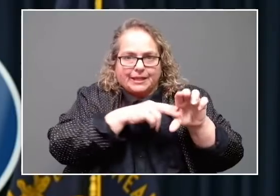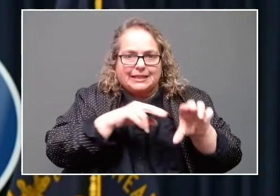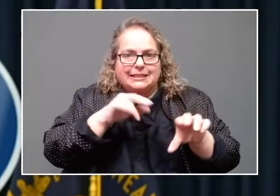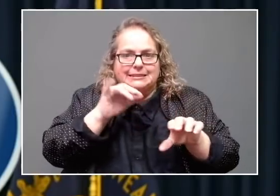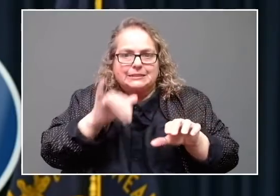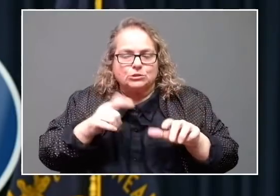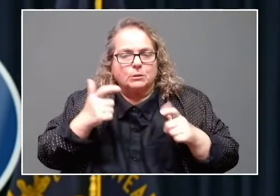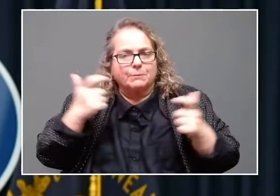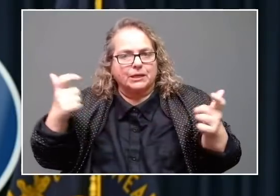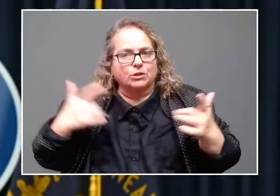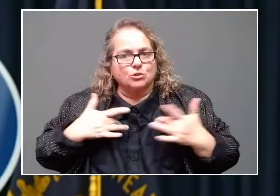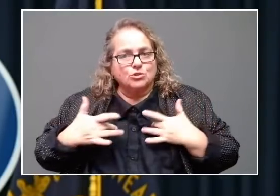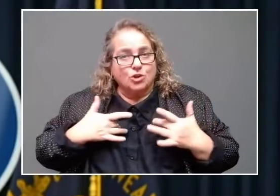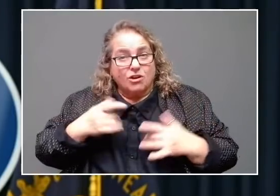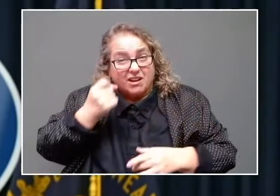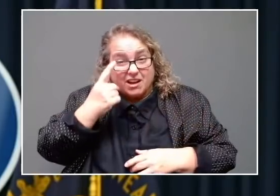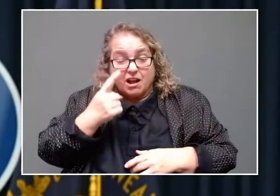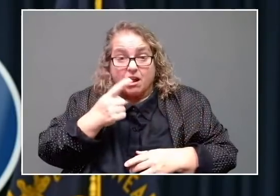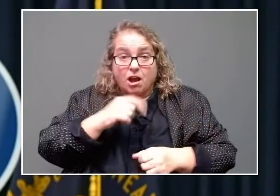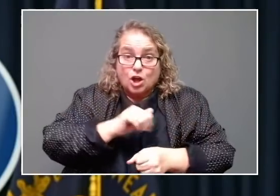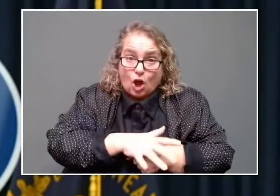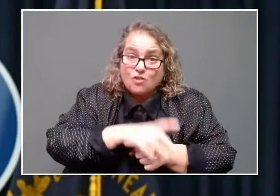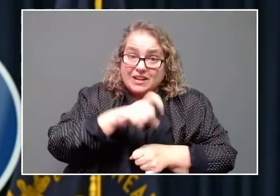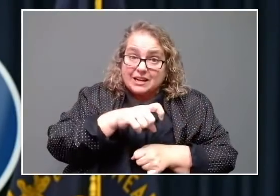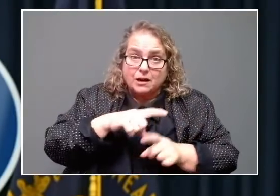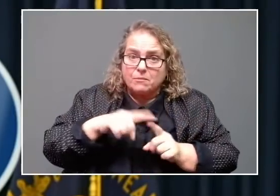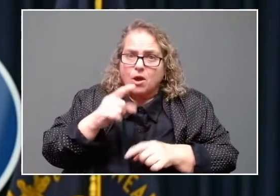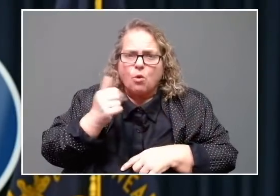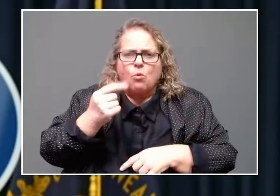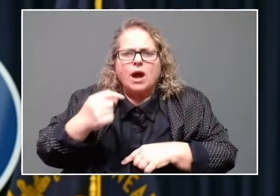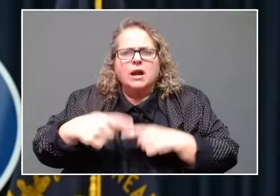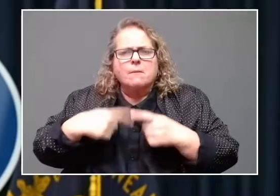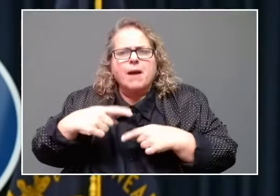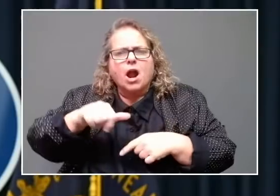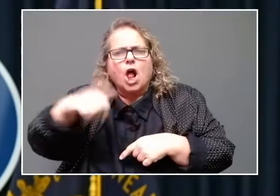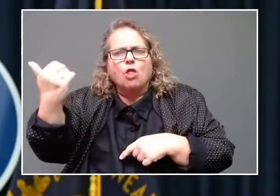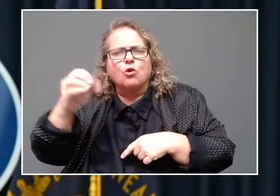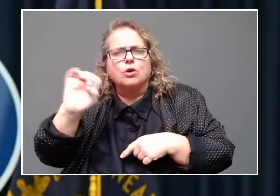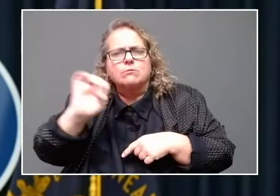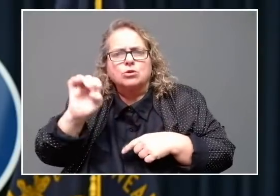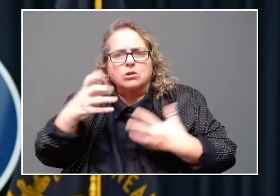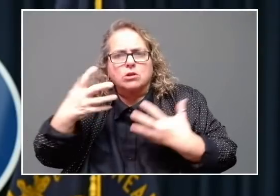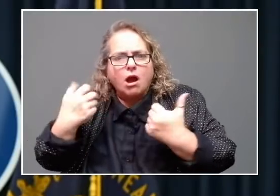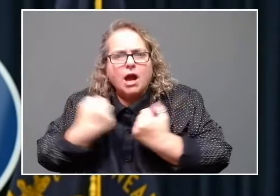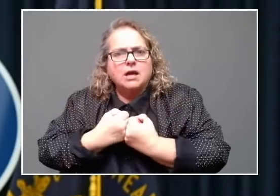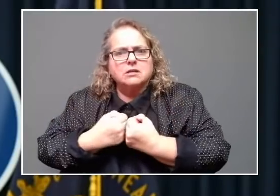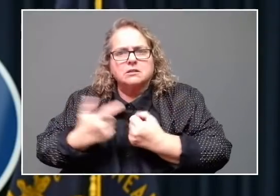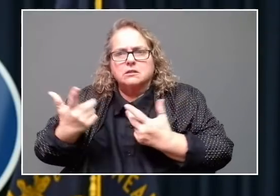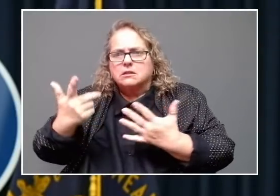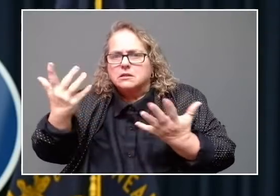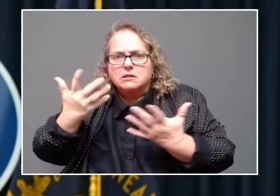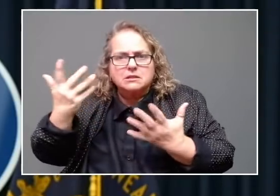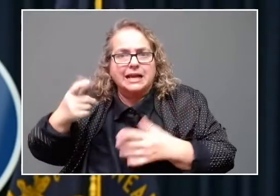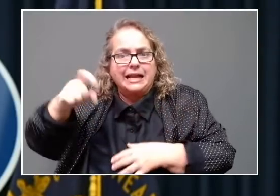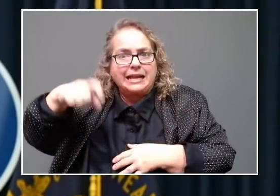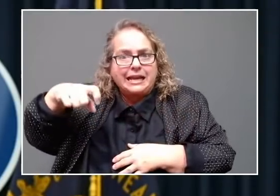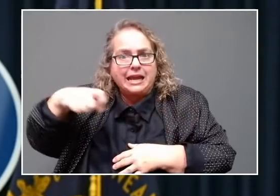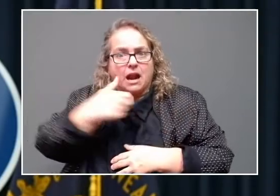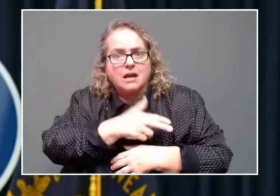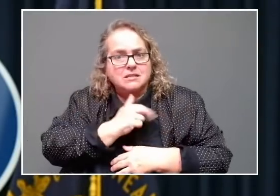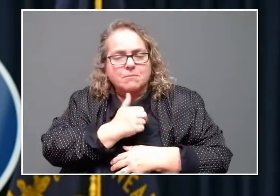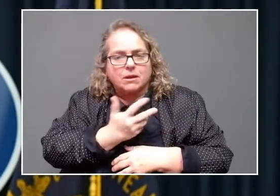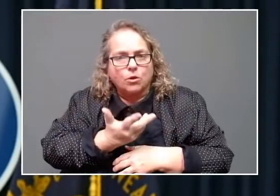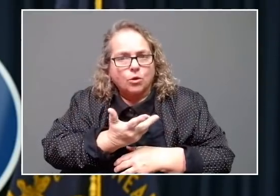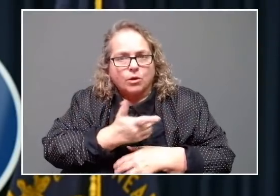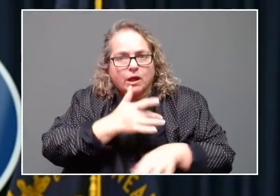would need emergency or other services. But first, as a reminder, every home in the country is now able to